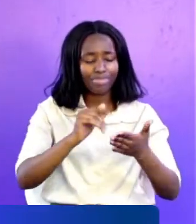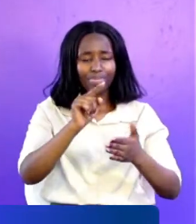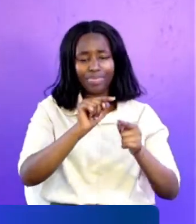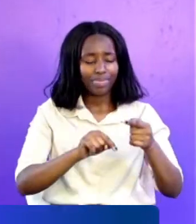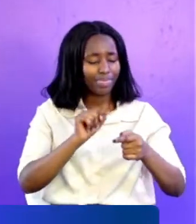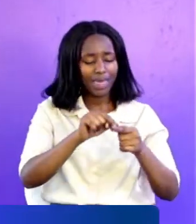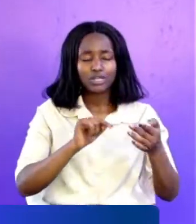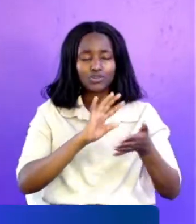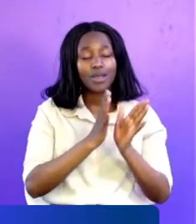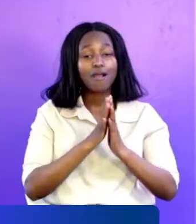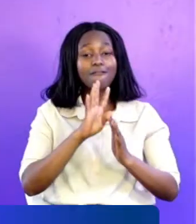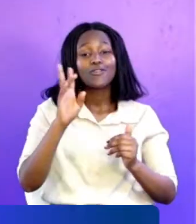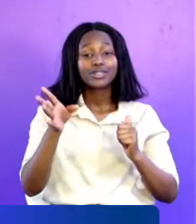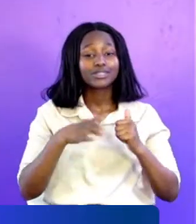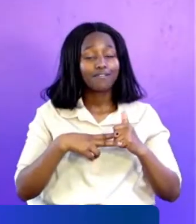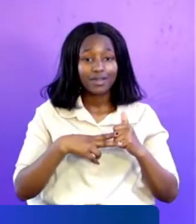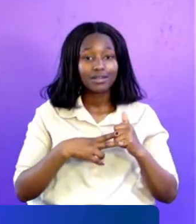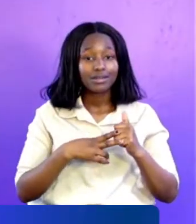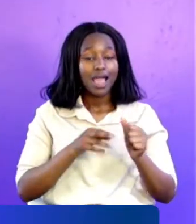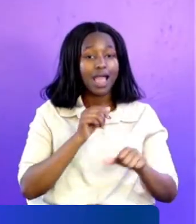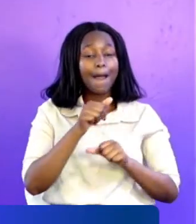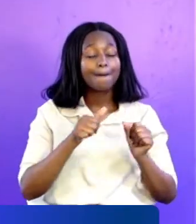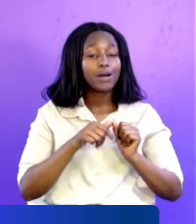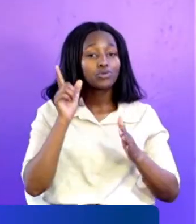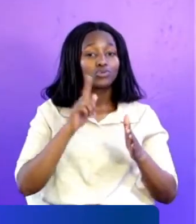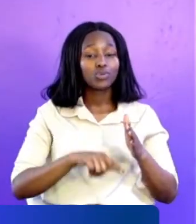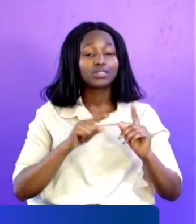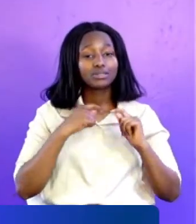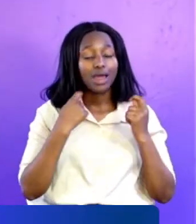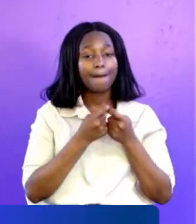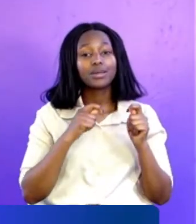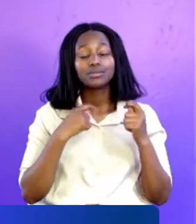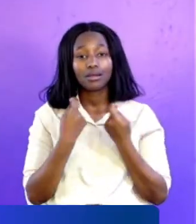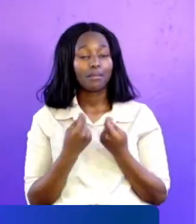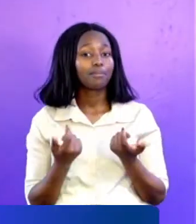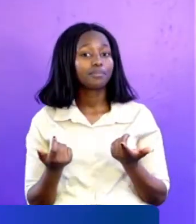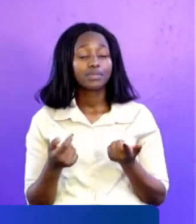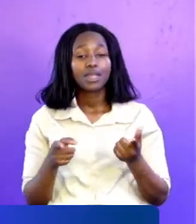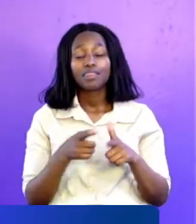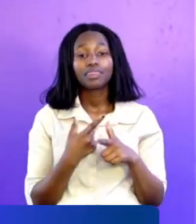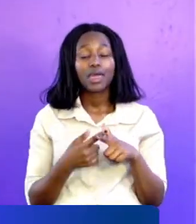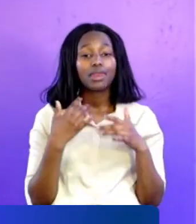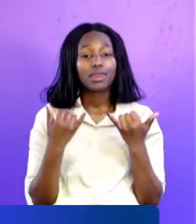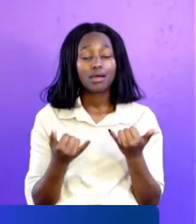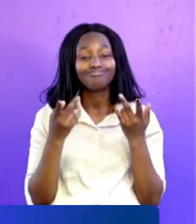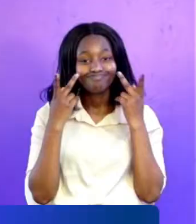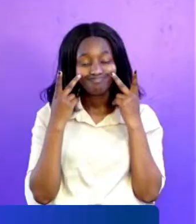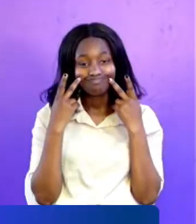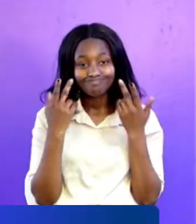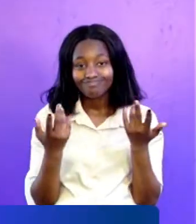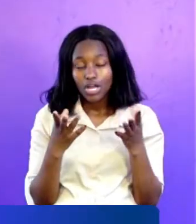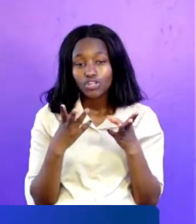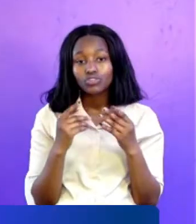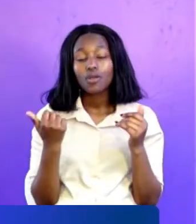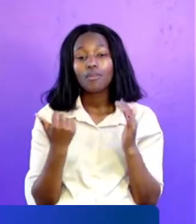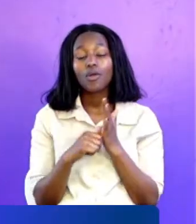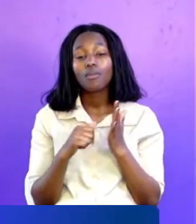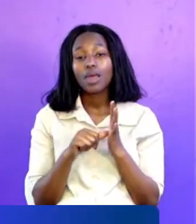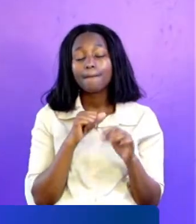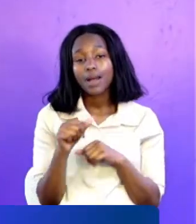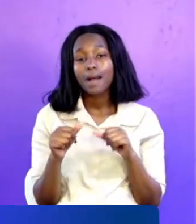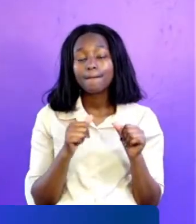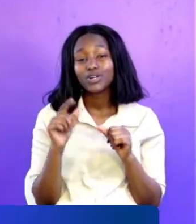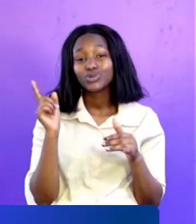those ones are close to the tribal lineage which were there. And then you see what they didn't solve. By cutting